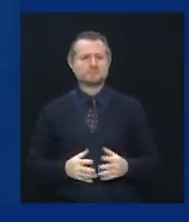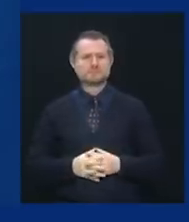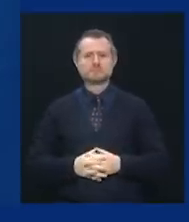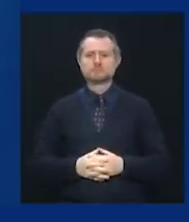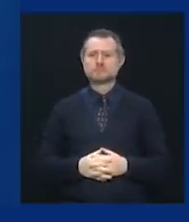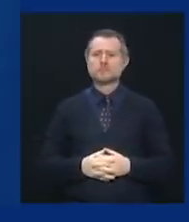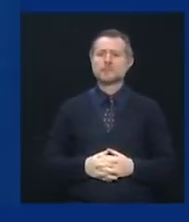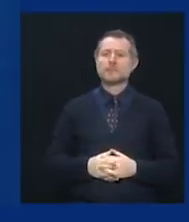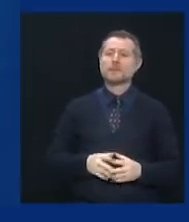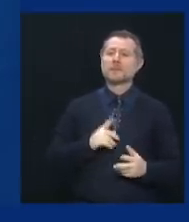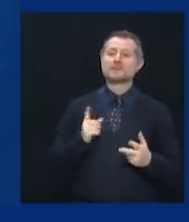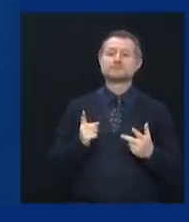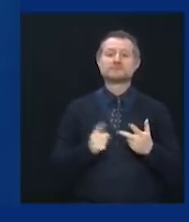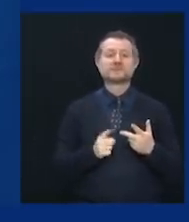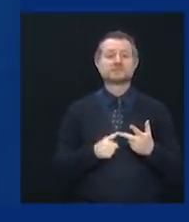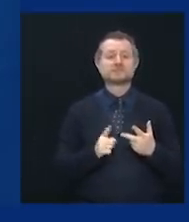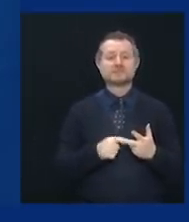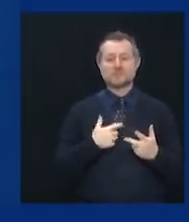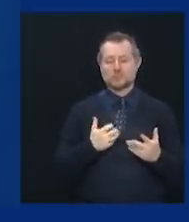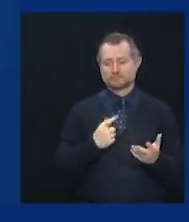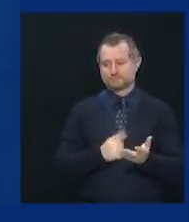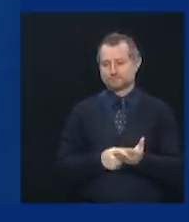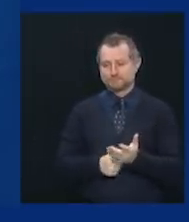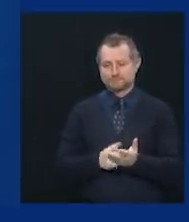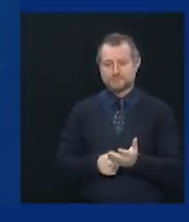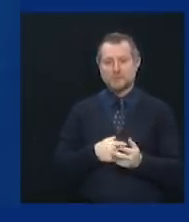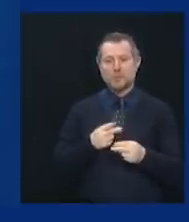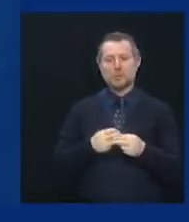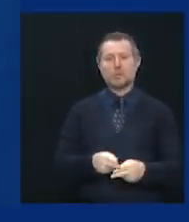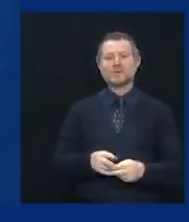Third level of operation is what we're going to be special